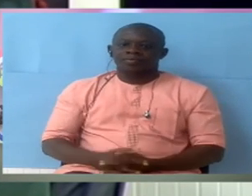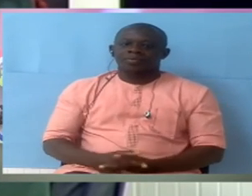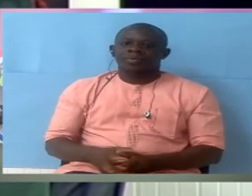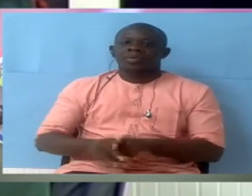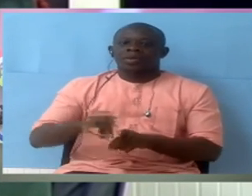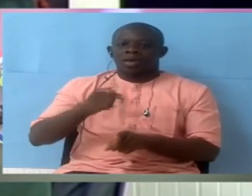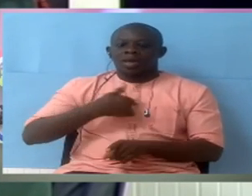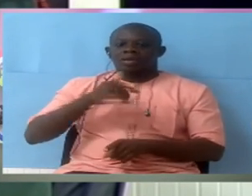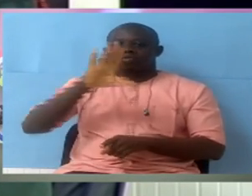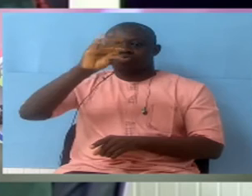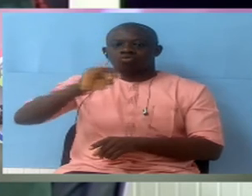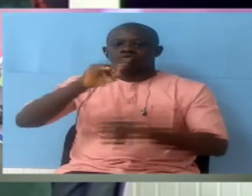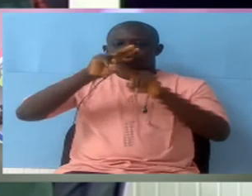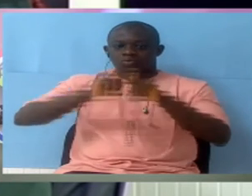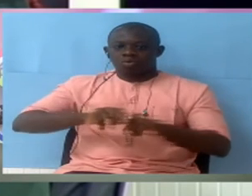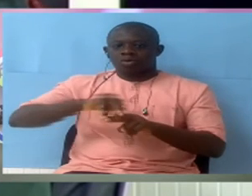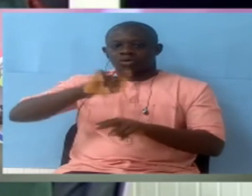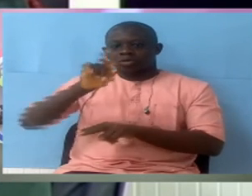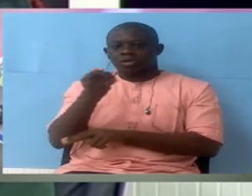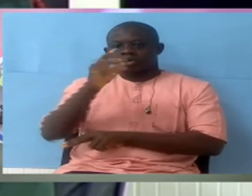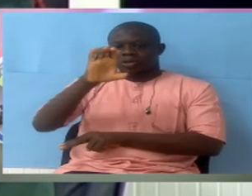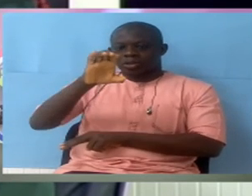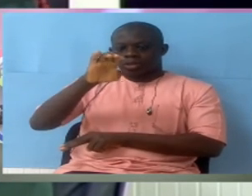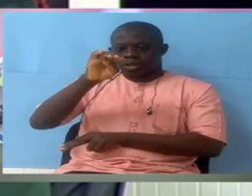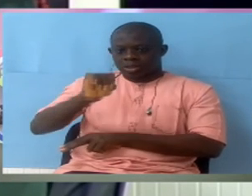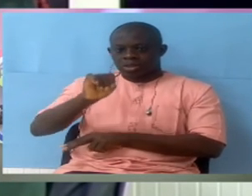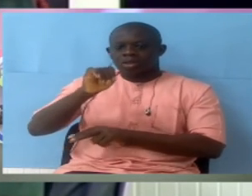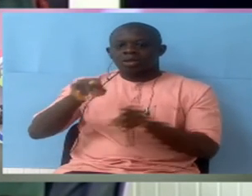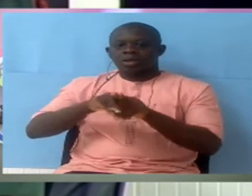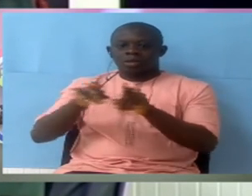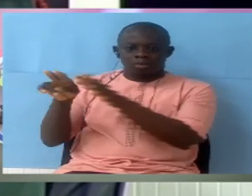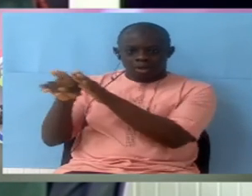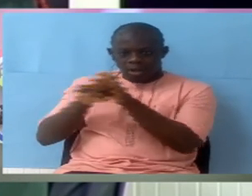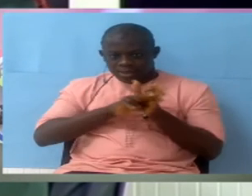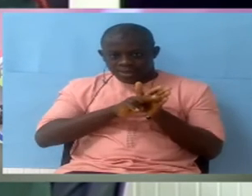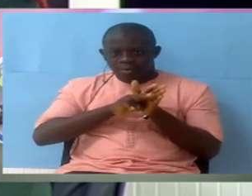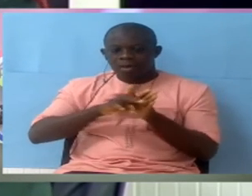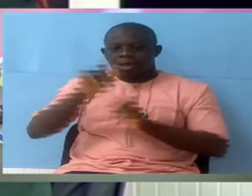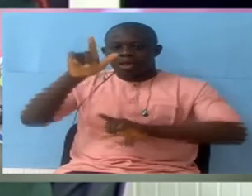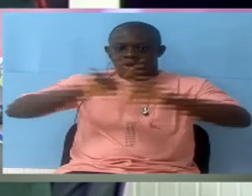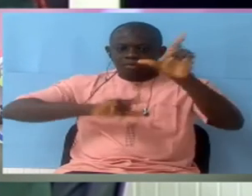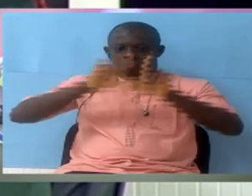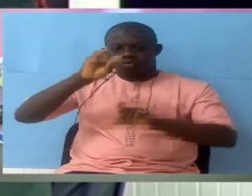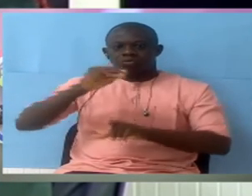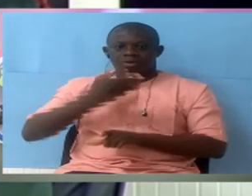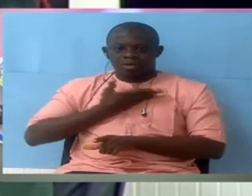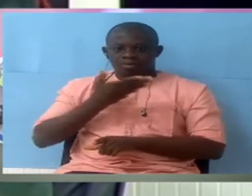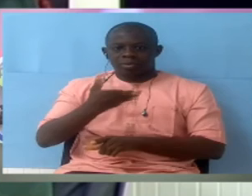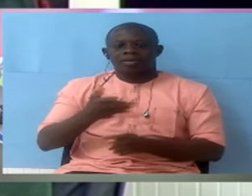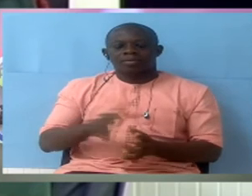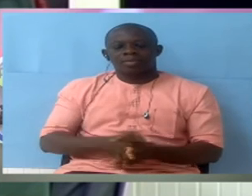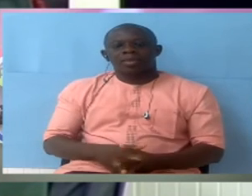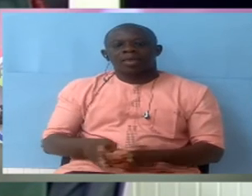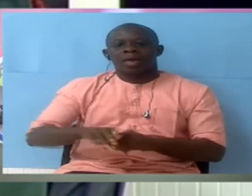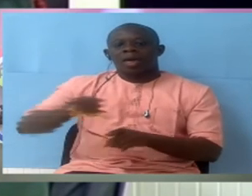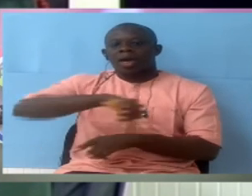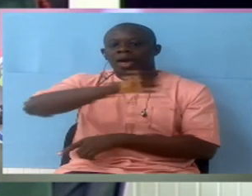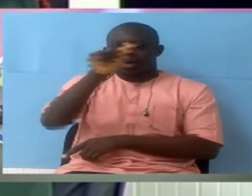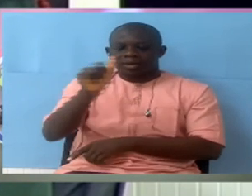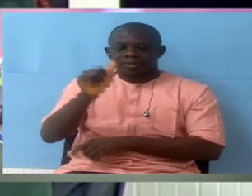1983. I sat to the GCE ordinary level. Ma jël natum xam xam GCE o level. And